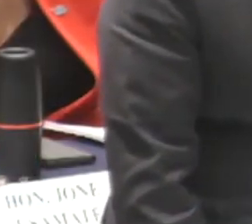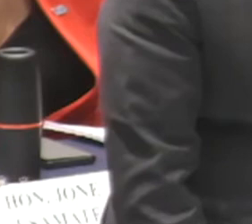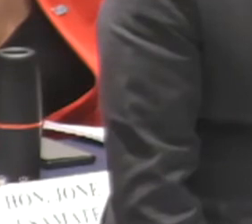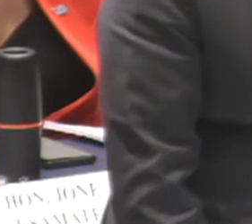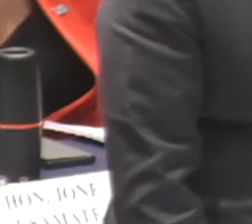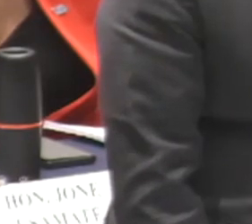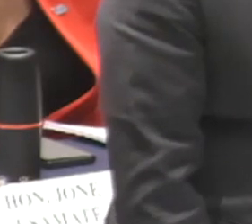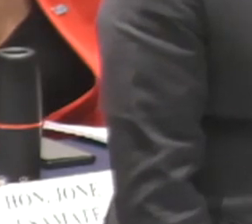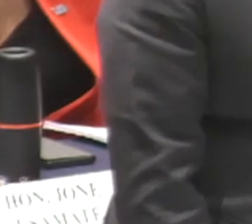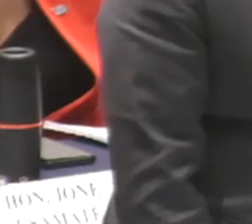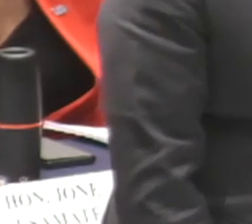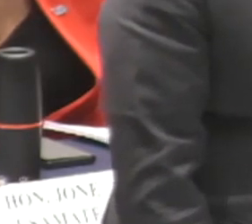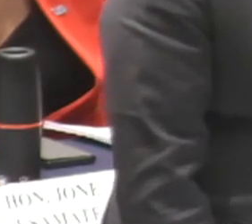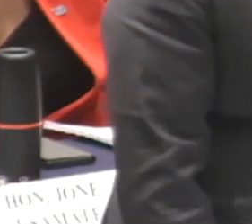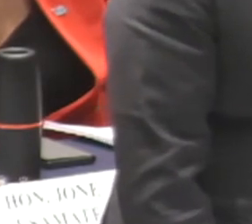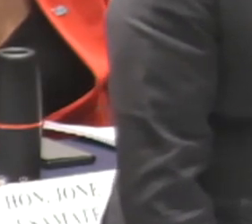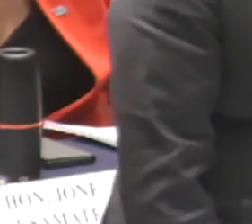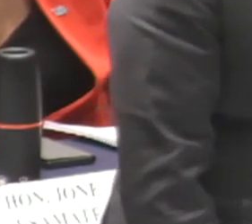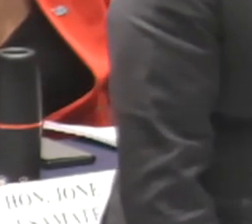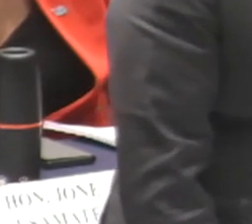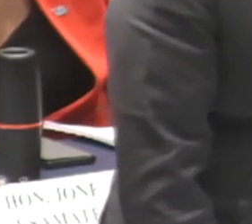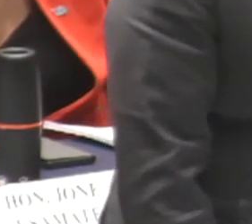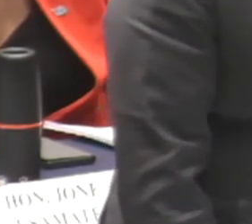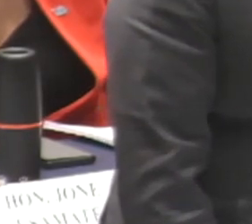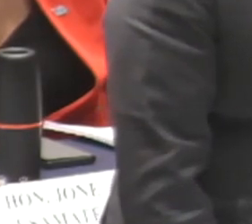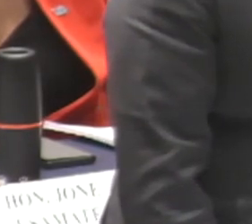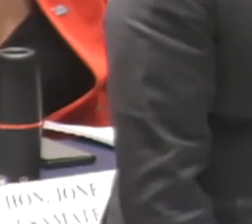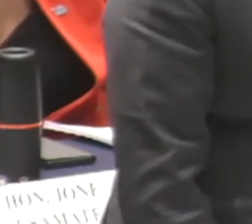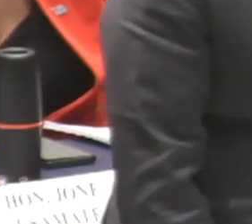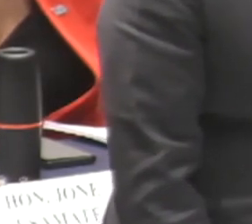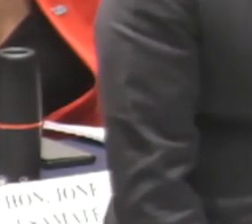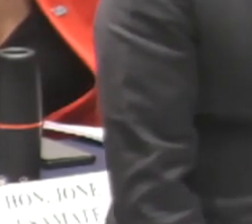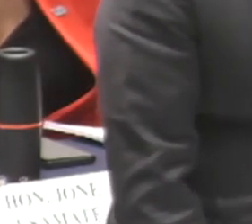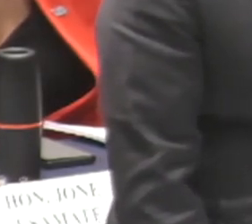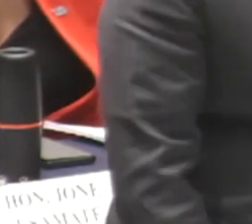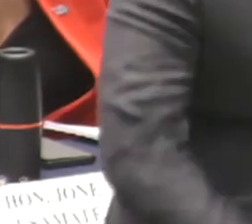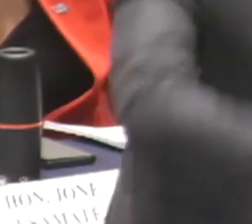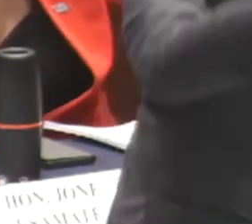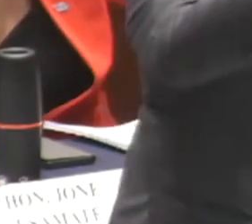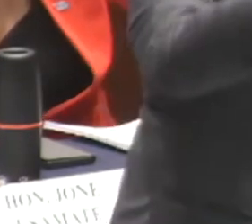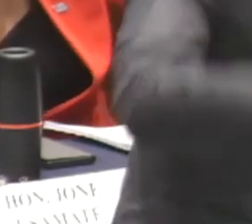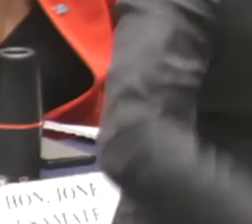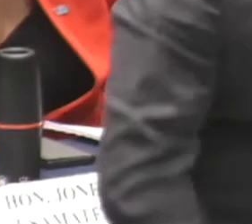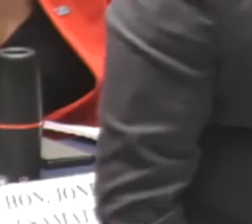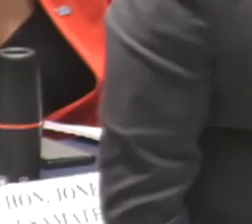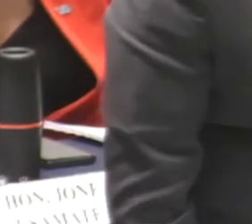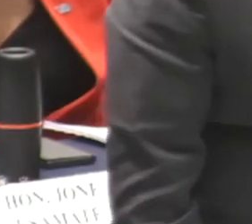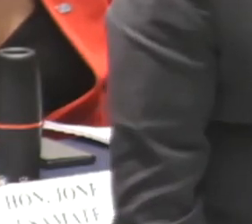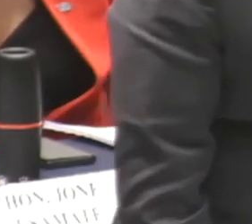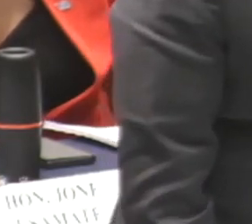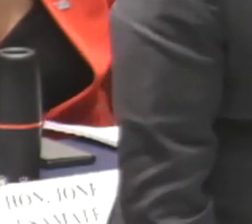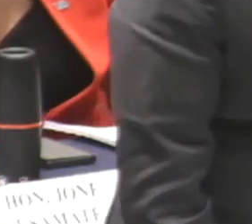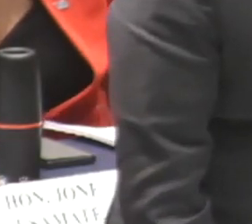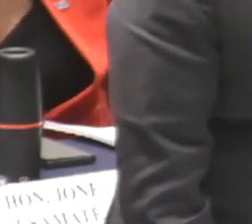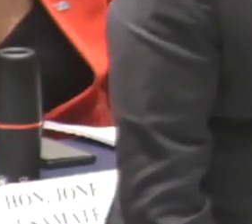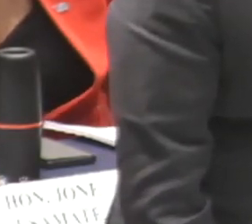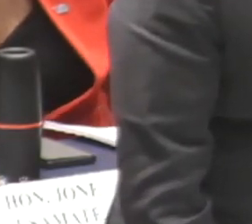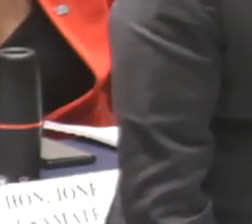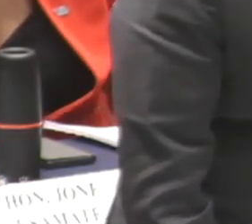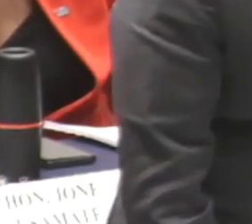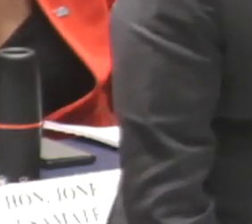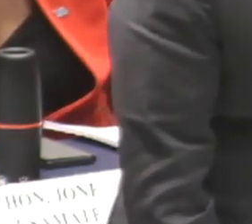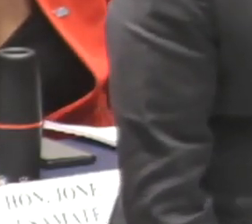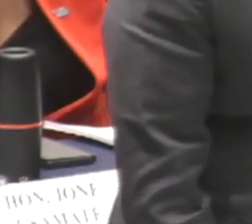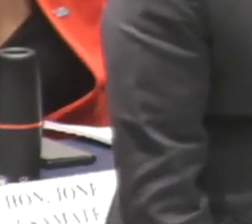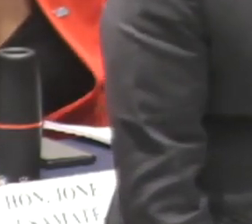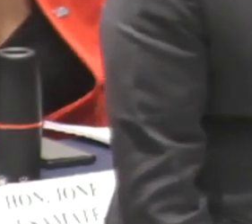Minister on that particular day. The Honourable Prime Minister had already, I've got 5 minutes, Honourable Prime